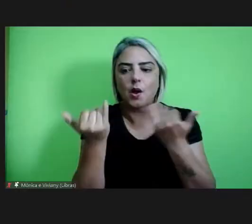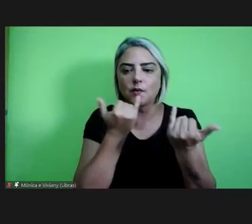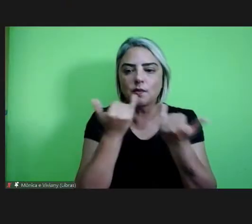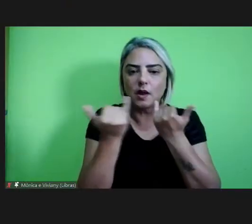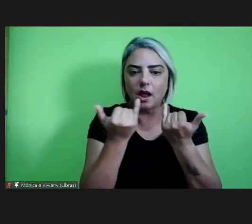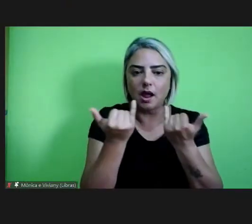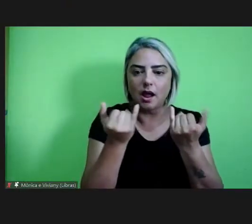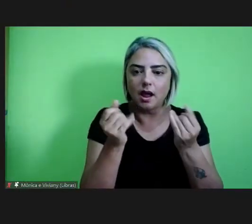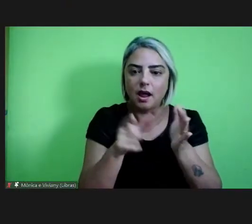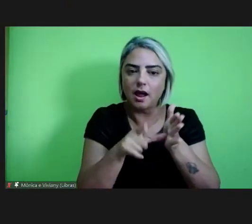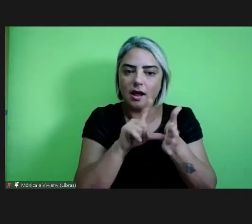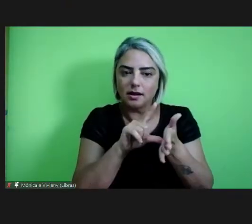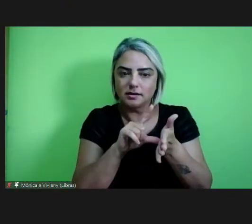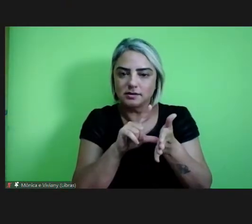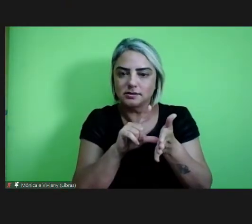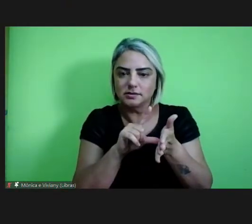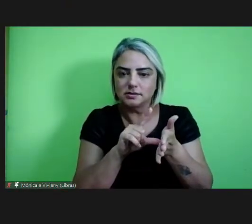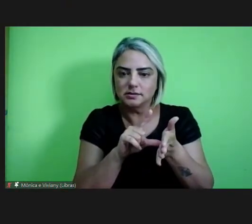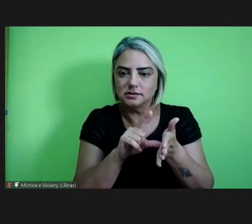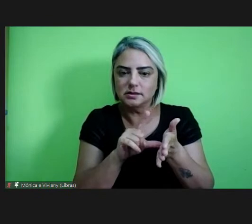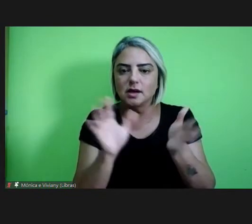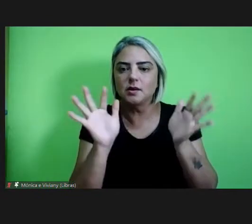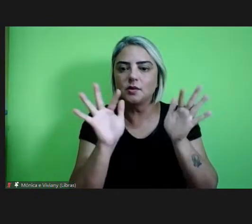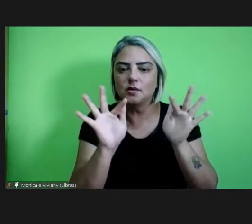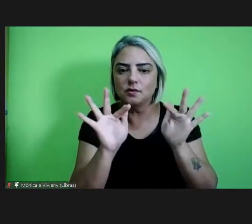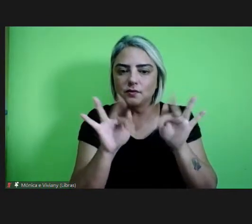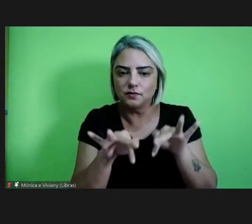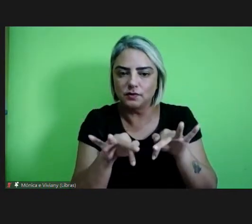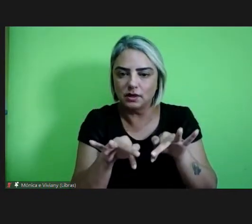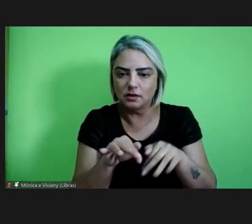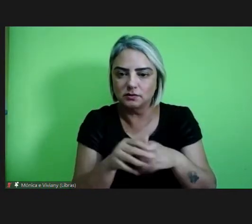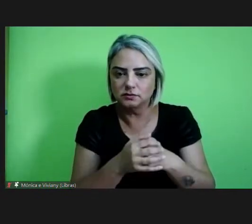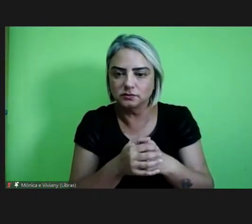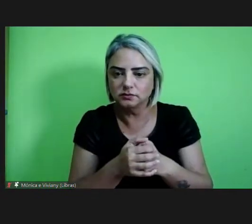I'd like to make some other announcements before we